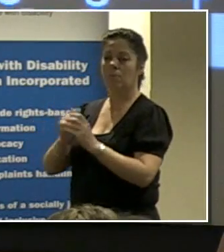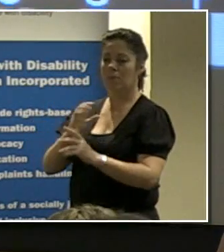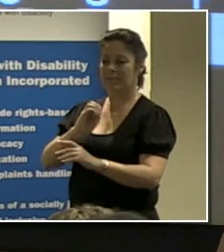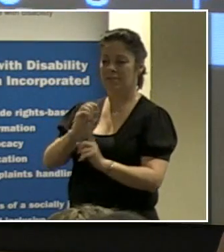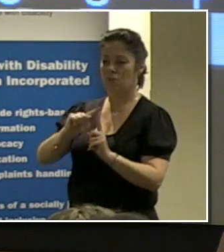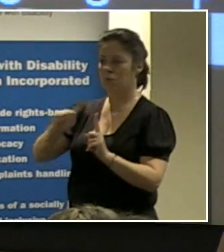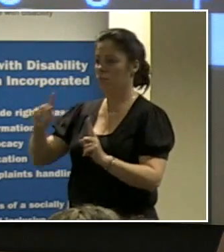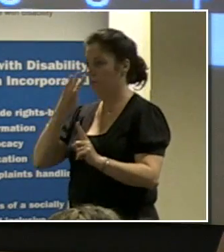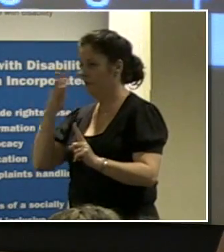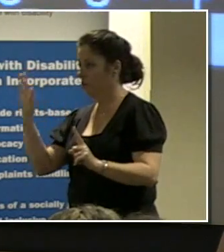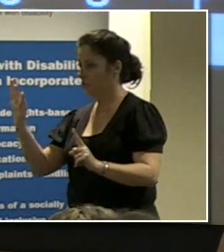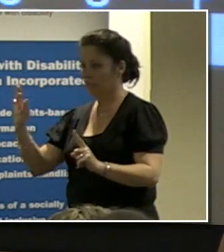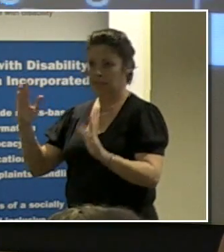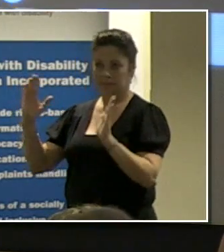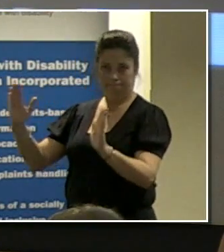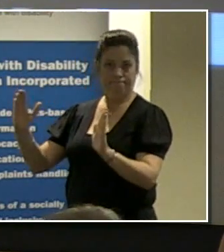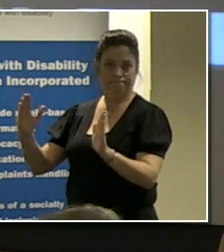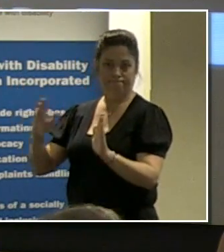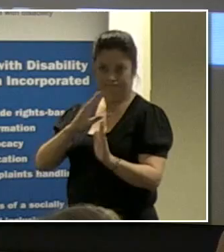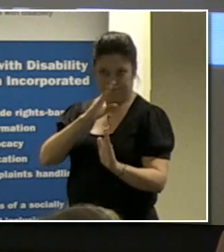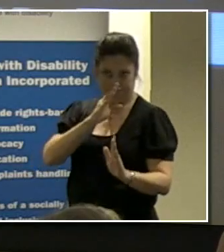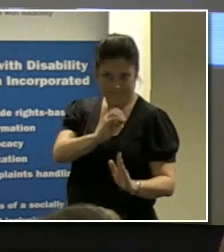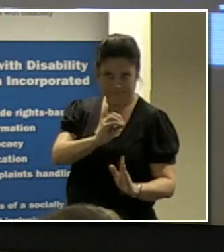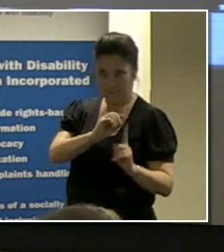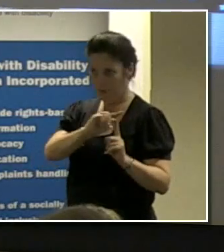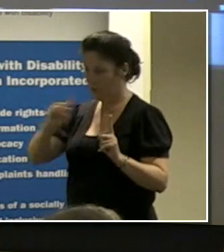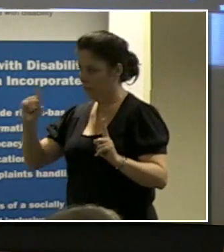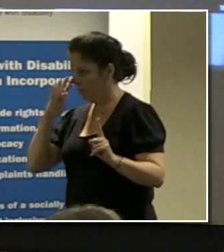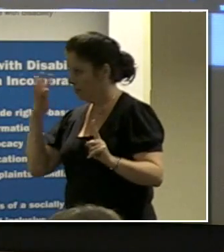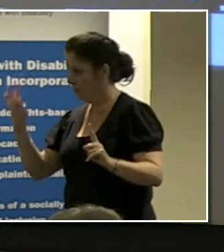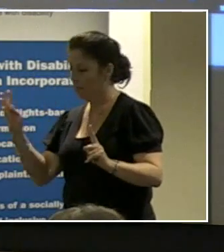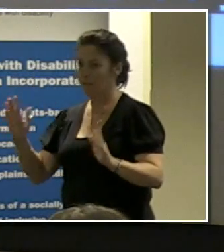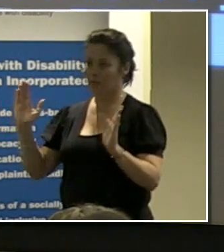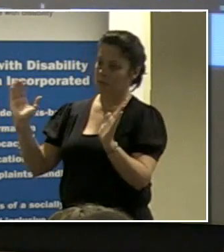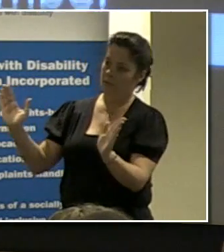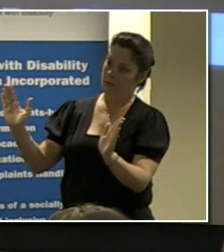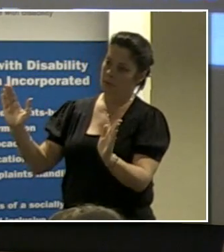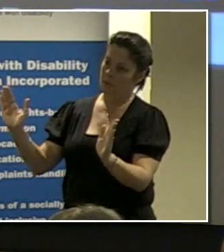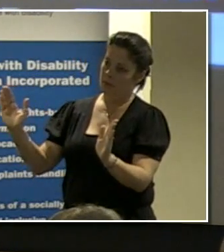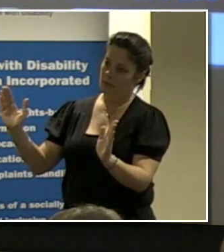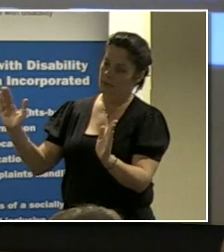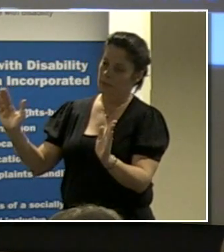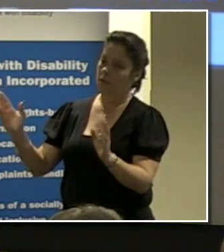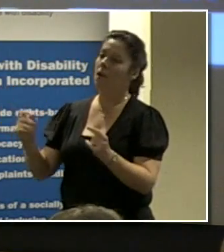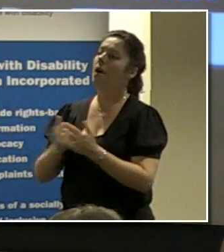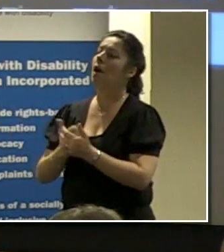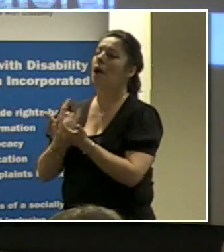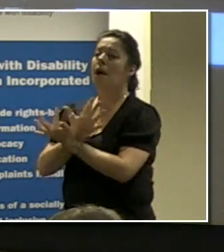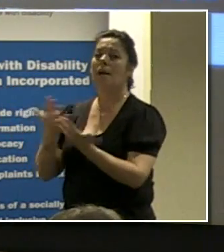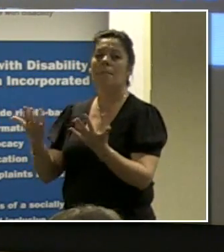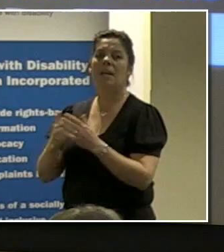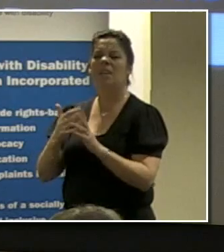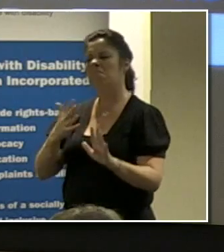to 14 year olds, and the number that was included in the bilateral was just over